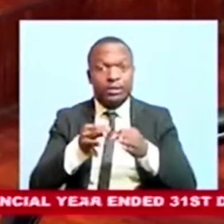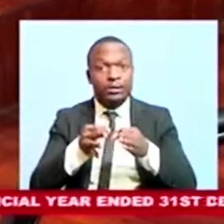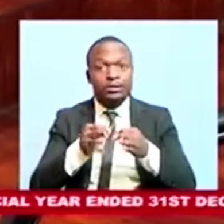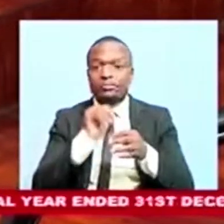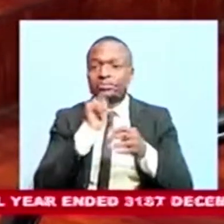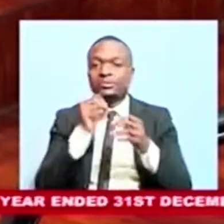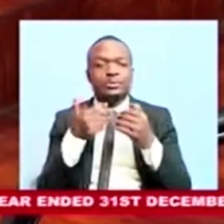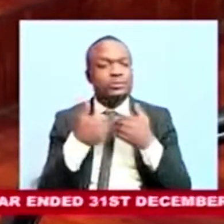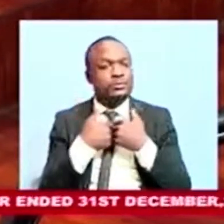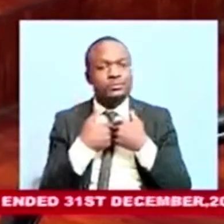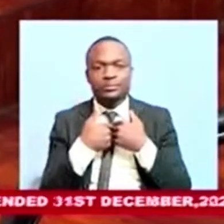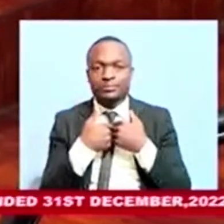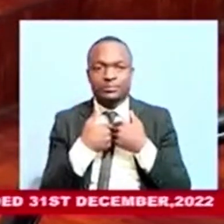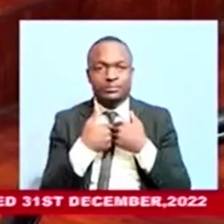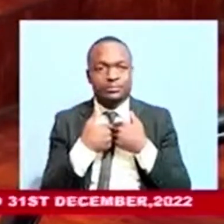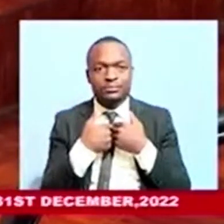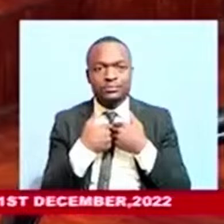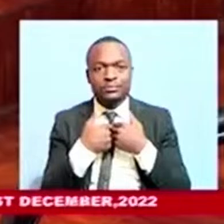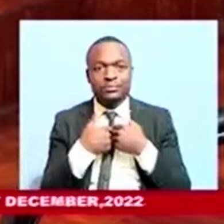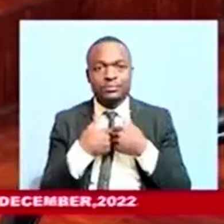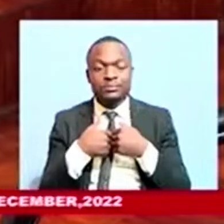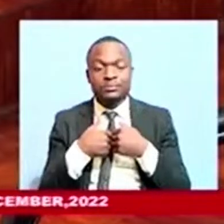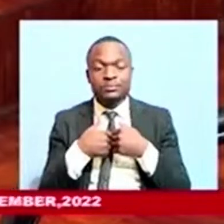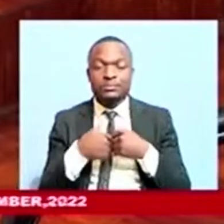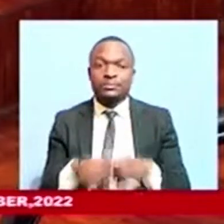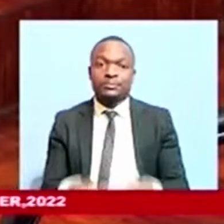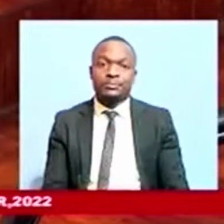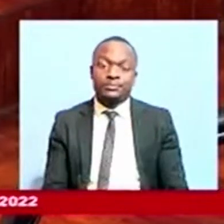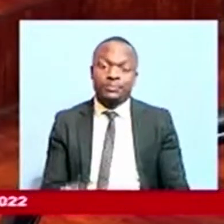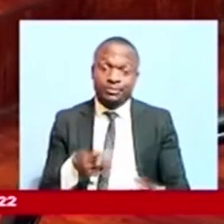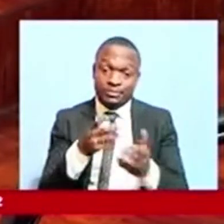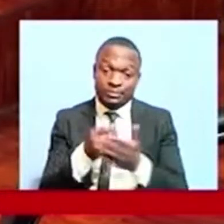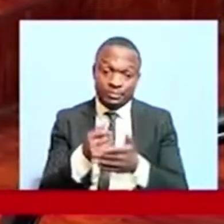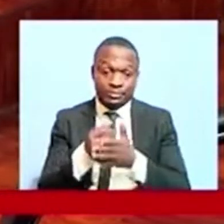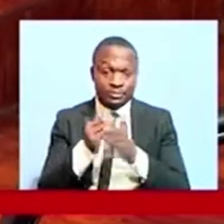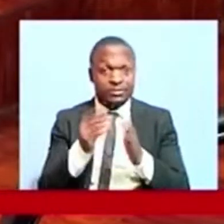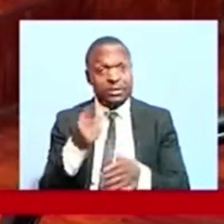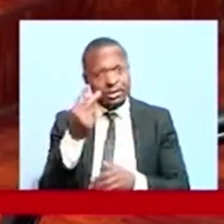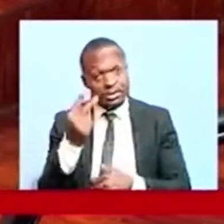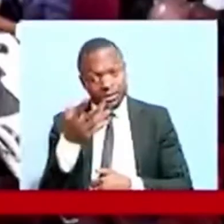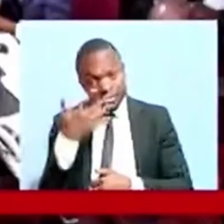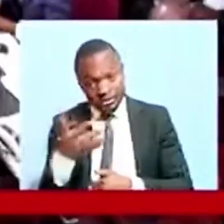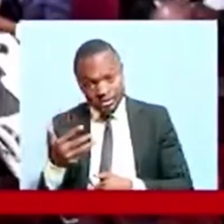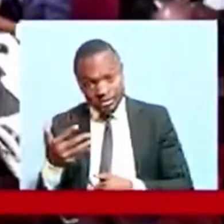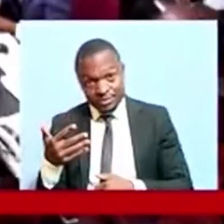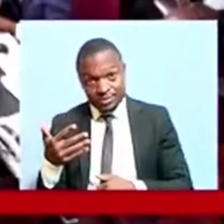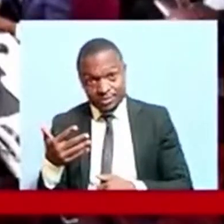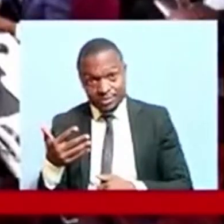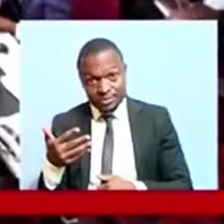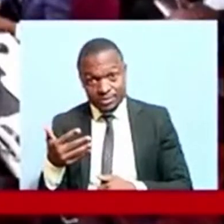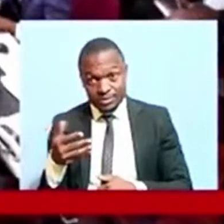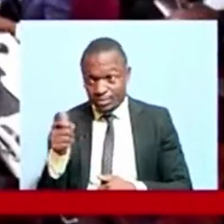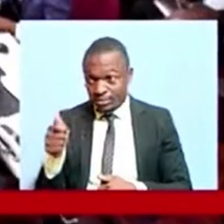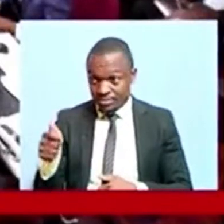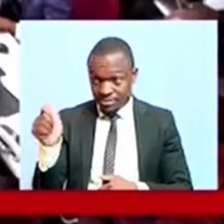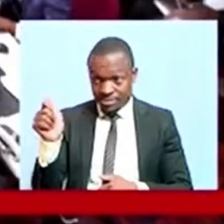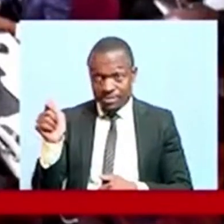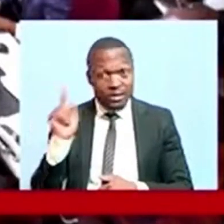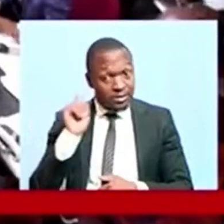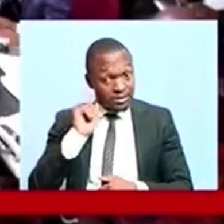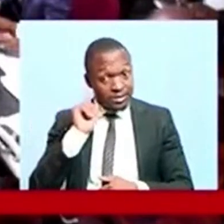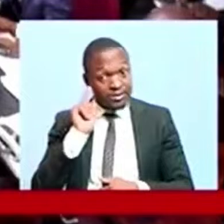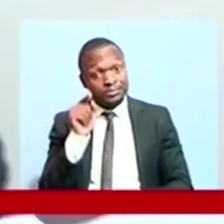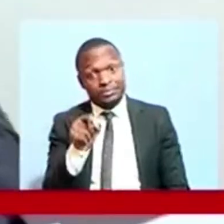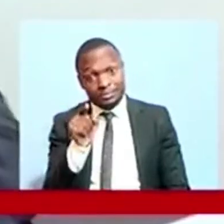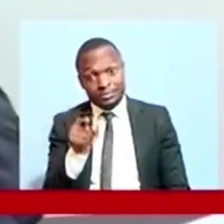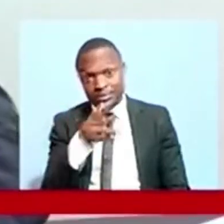have the account. No, Treasurer, there are two things. Yes. And to me, listening to you,